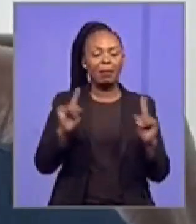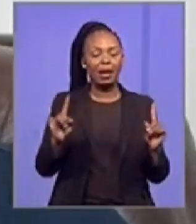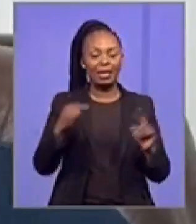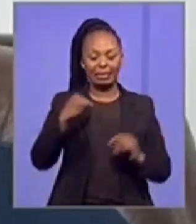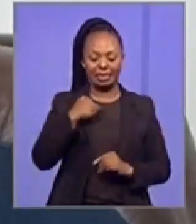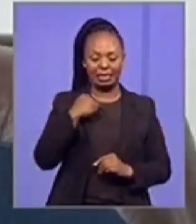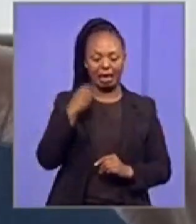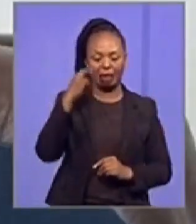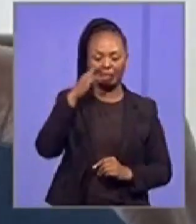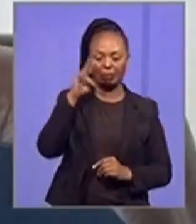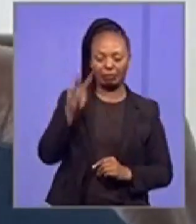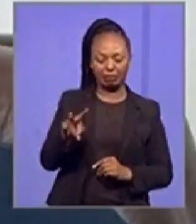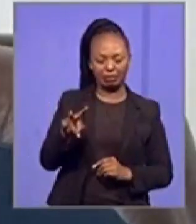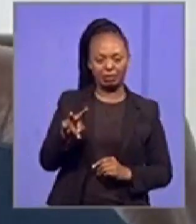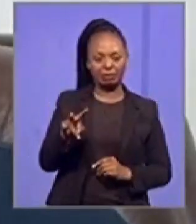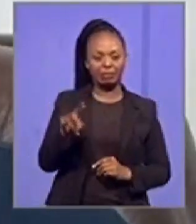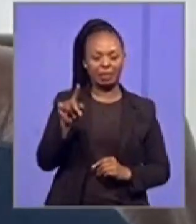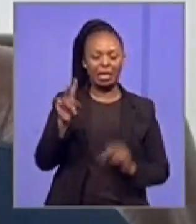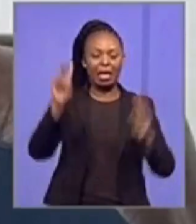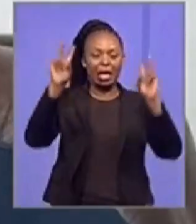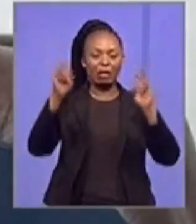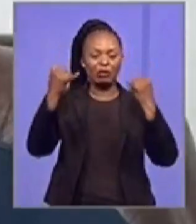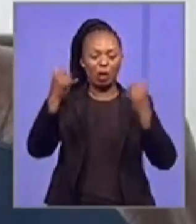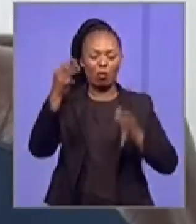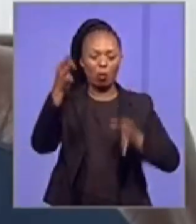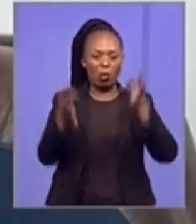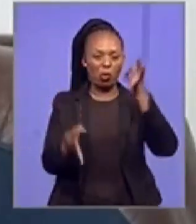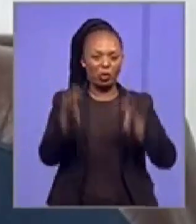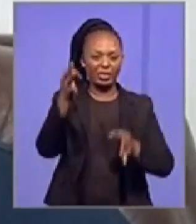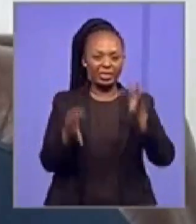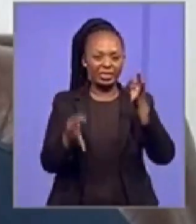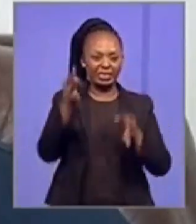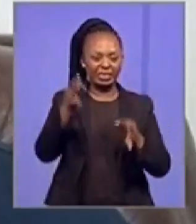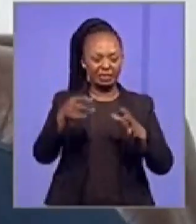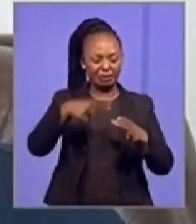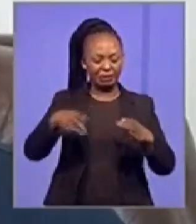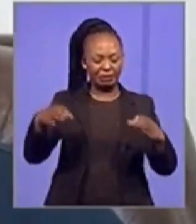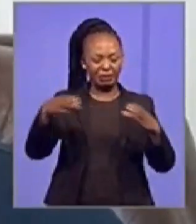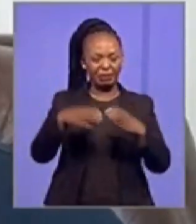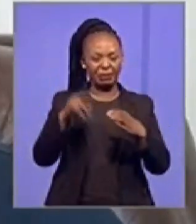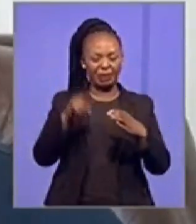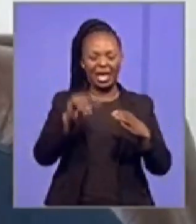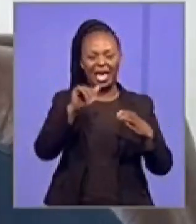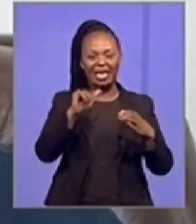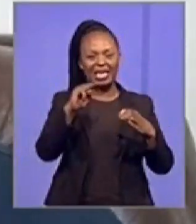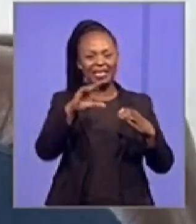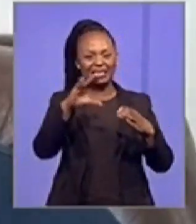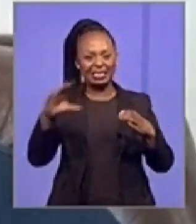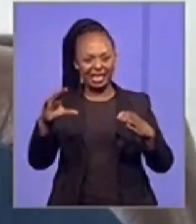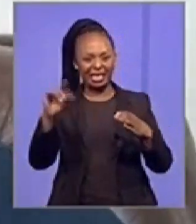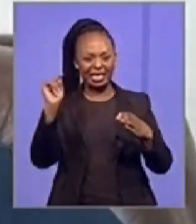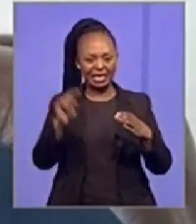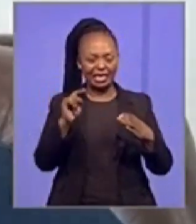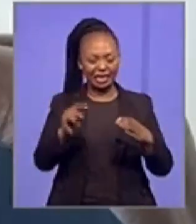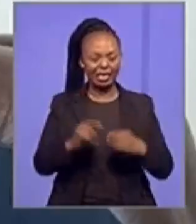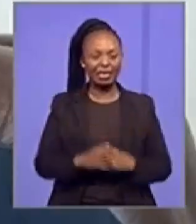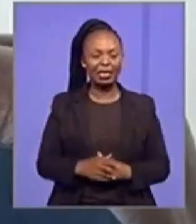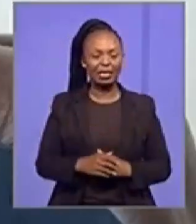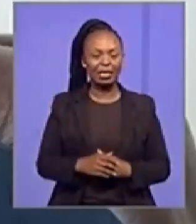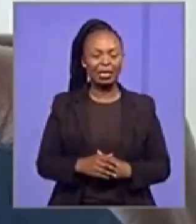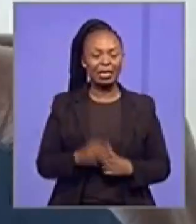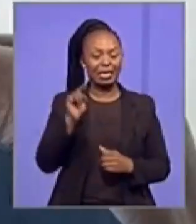nna hobane maemo a sepolotiki a renang ka hara mokga o busang ka hara puso ya rona ke